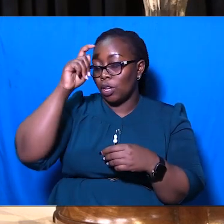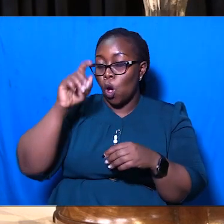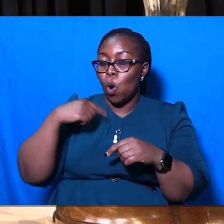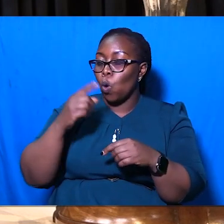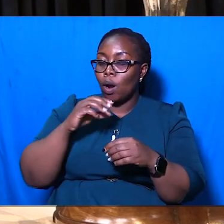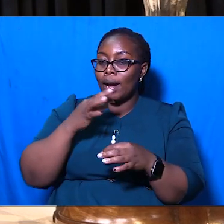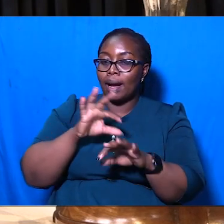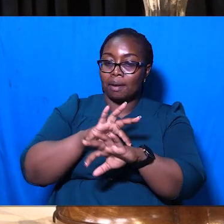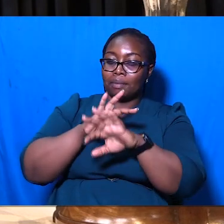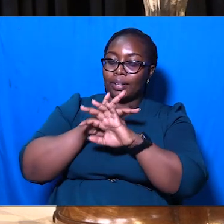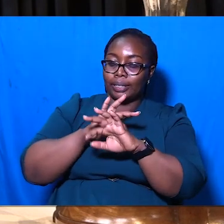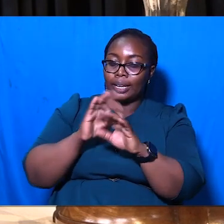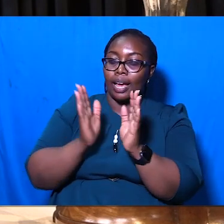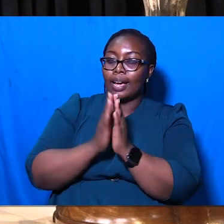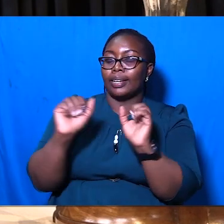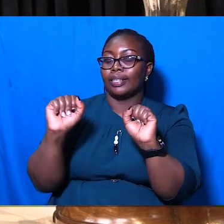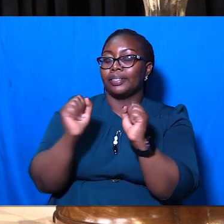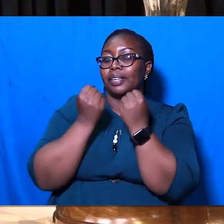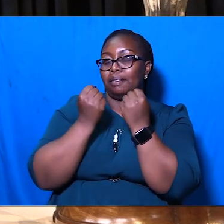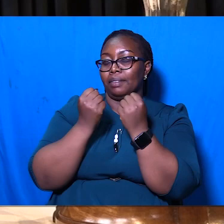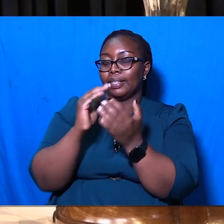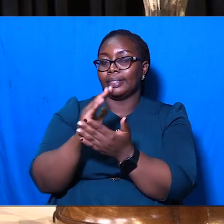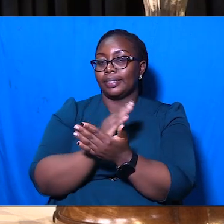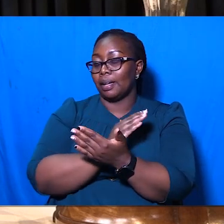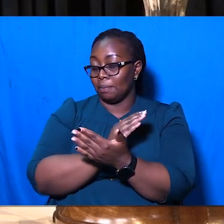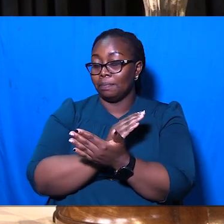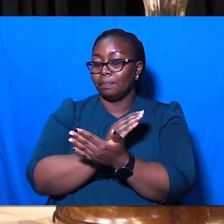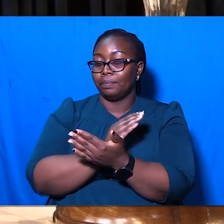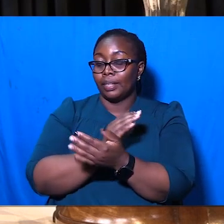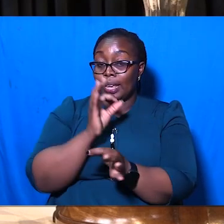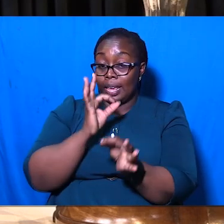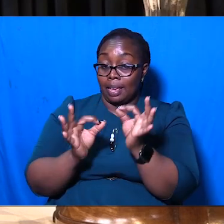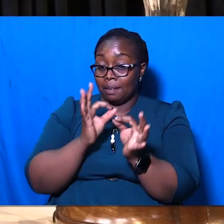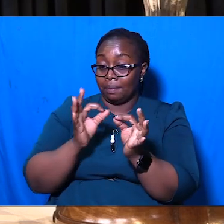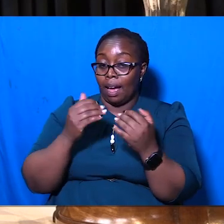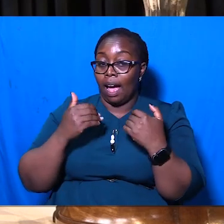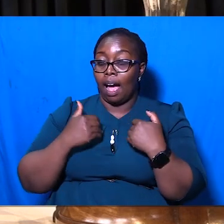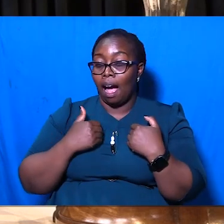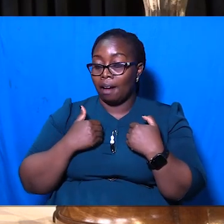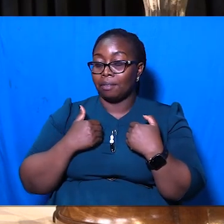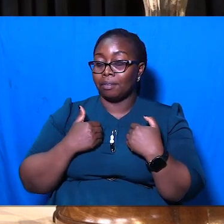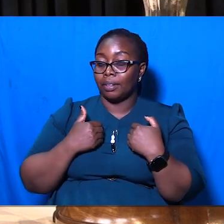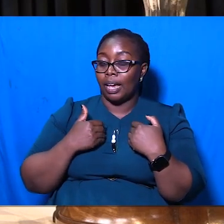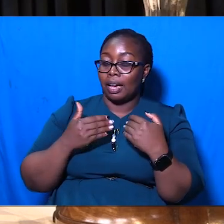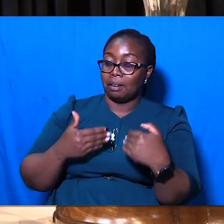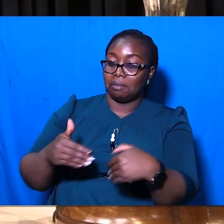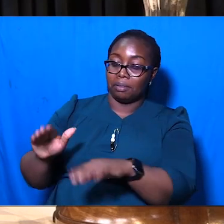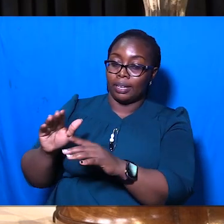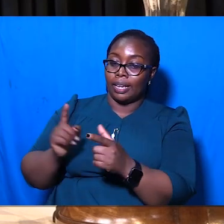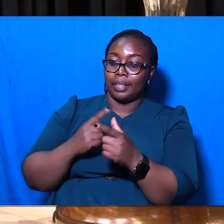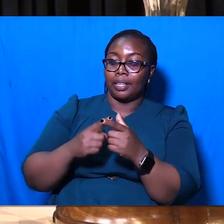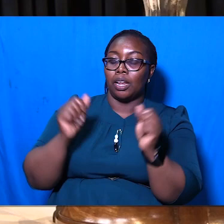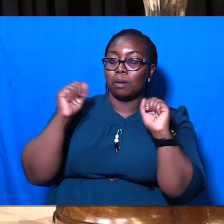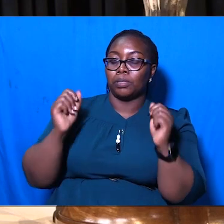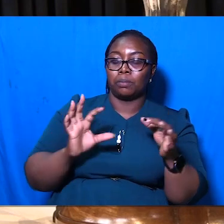and save some of them. For if their being cast away is the reconciling of